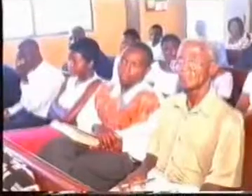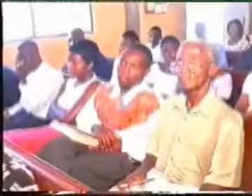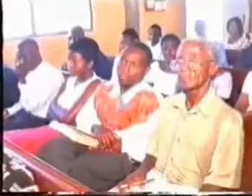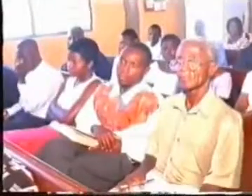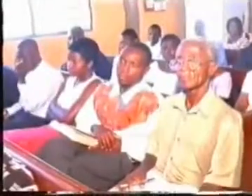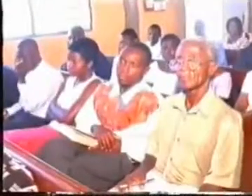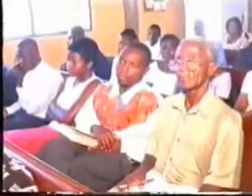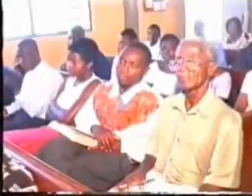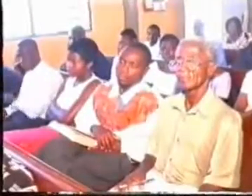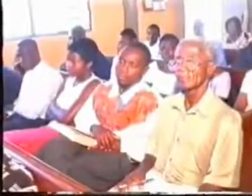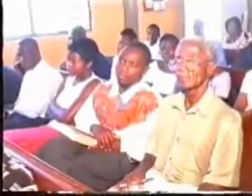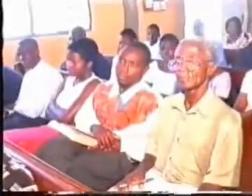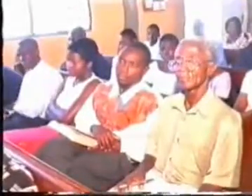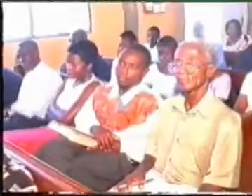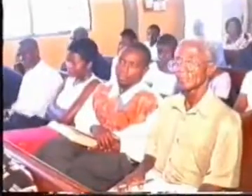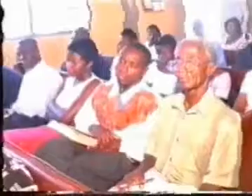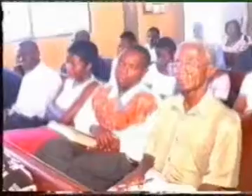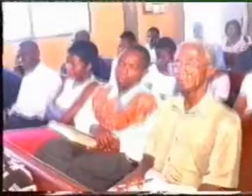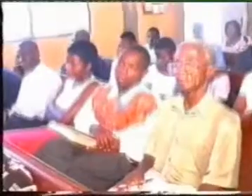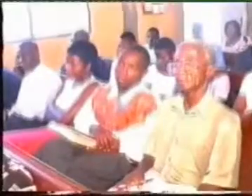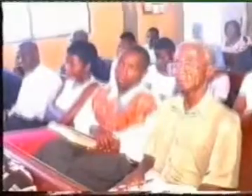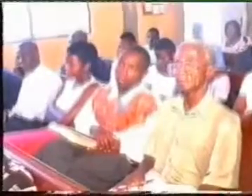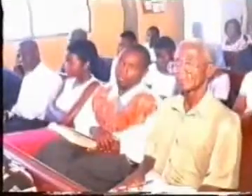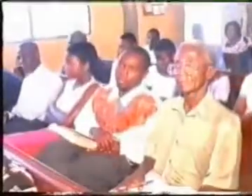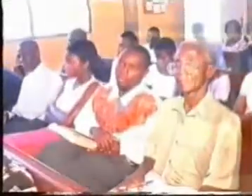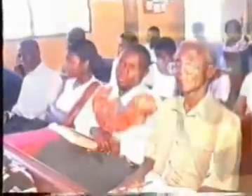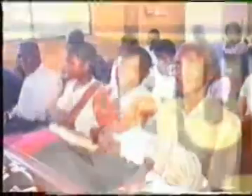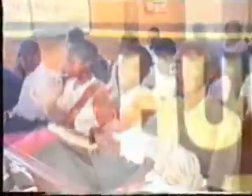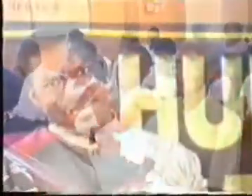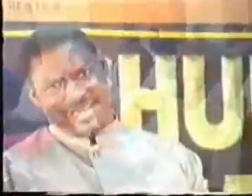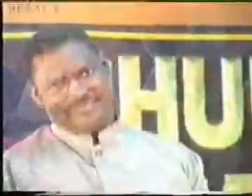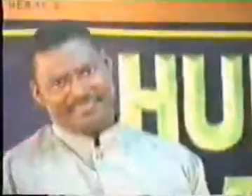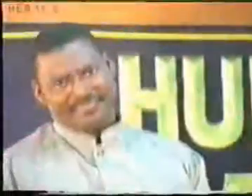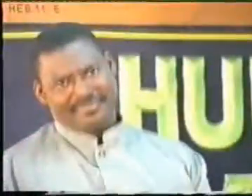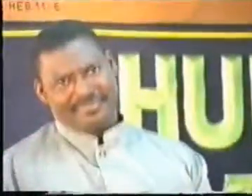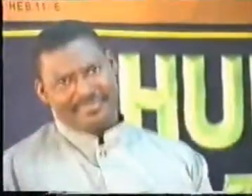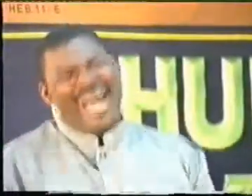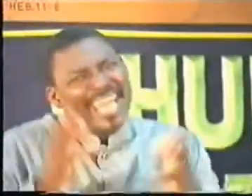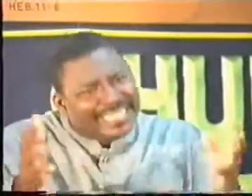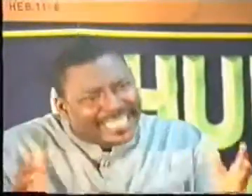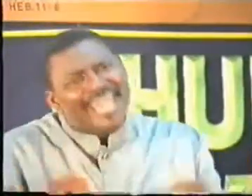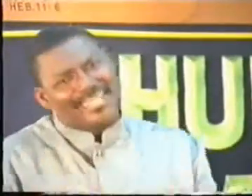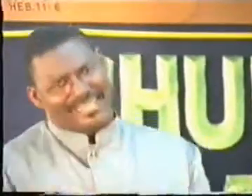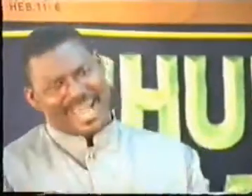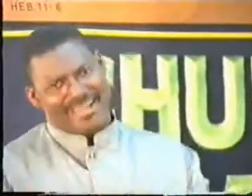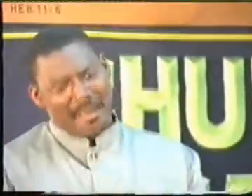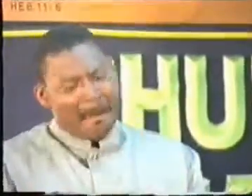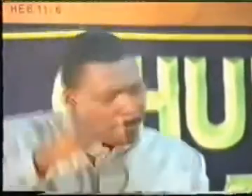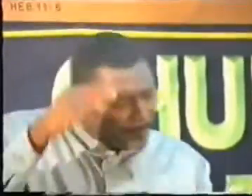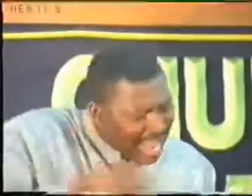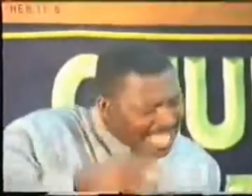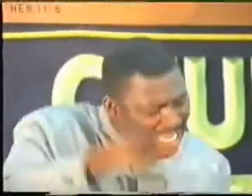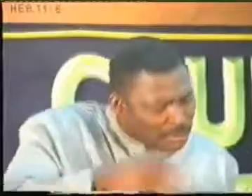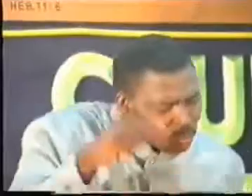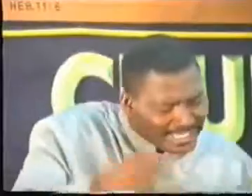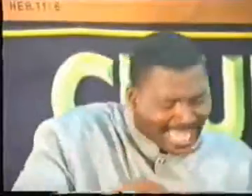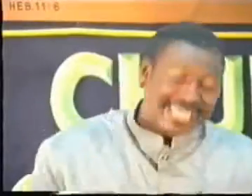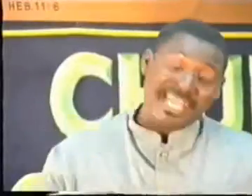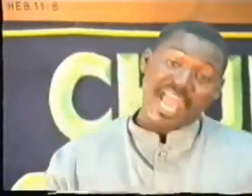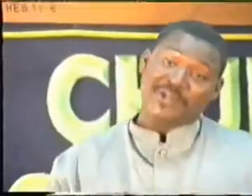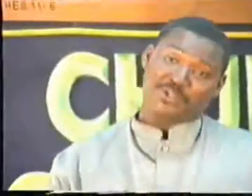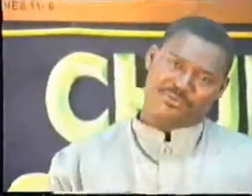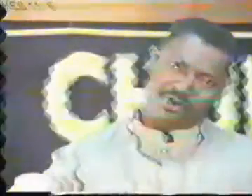collection ukuada collection kese bibia ye yo bia da ne collection ene den adenti ene tesa ebra yade atum